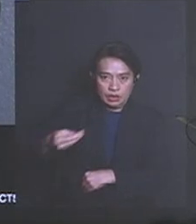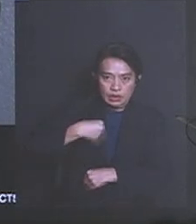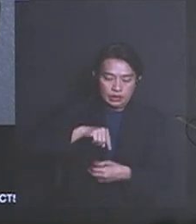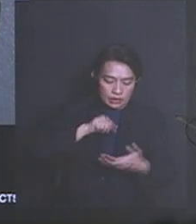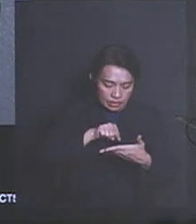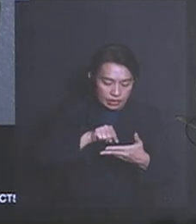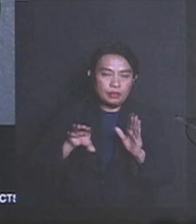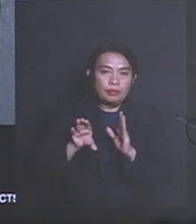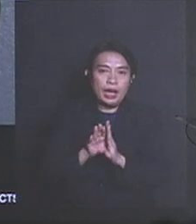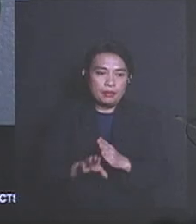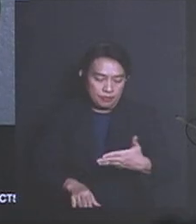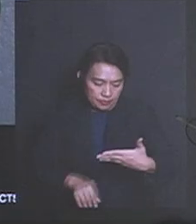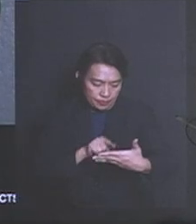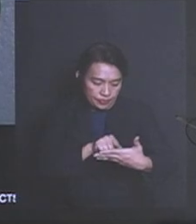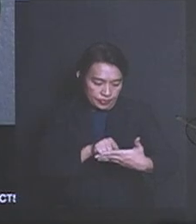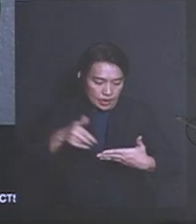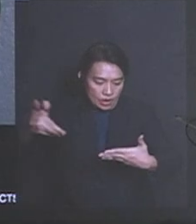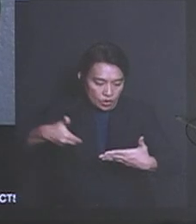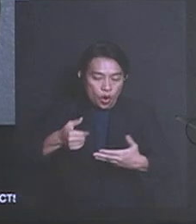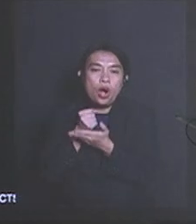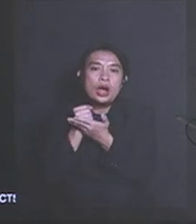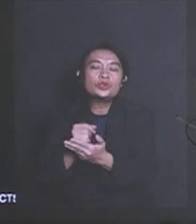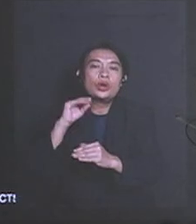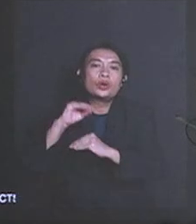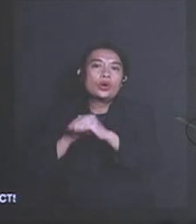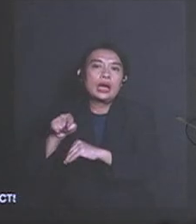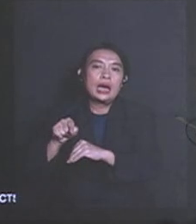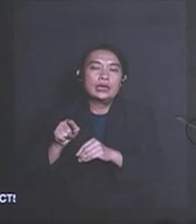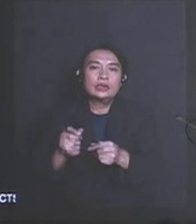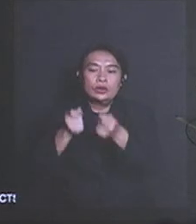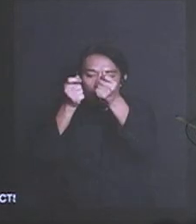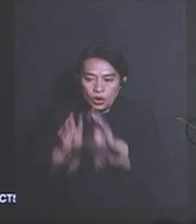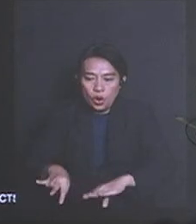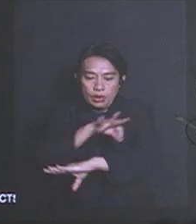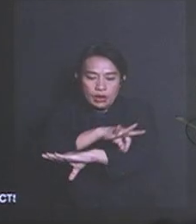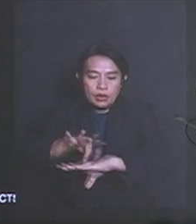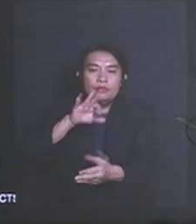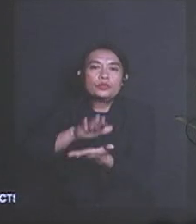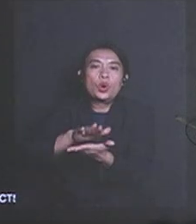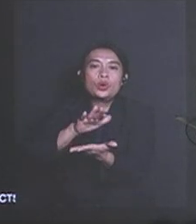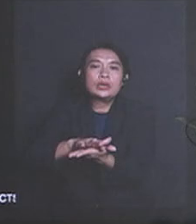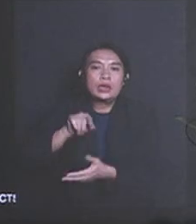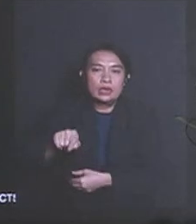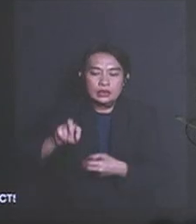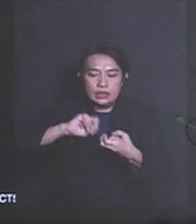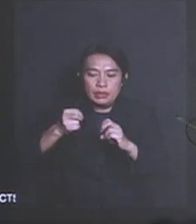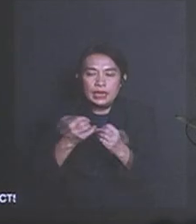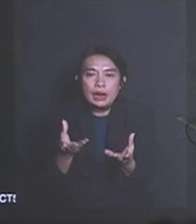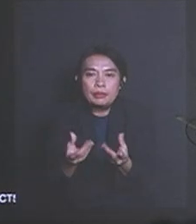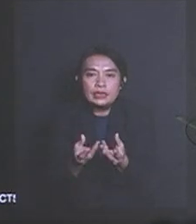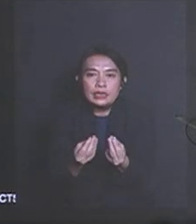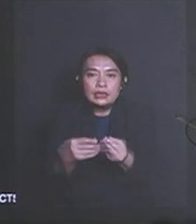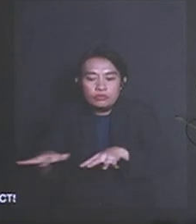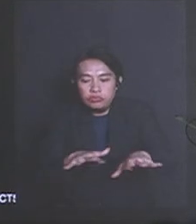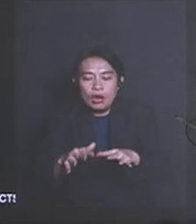program to design recovery schools. And this is a picture of students struggling in their emergency